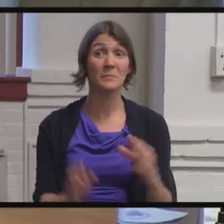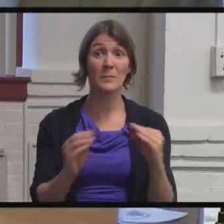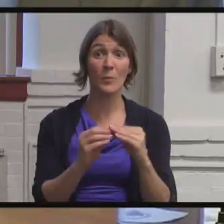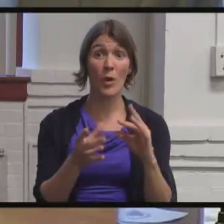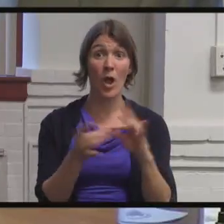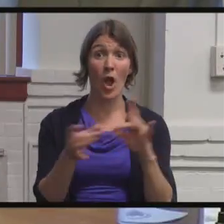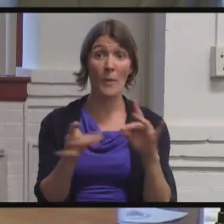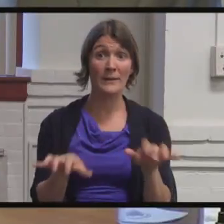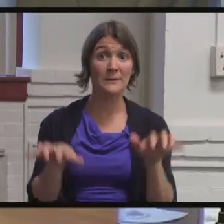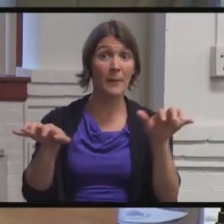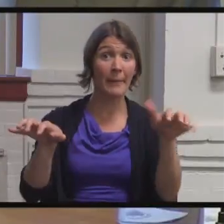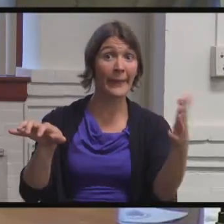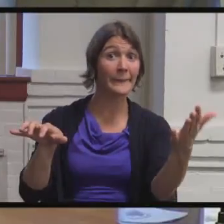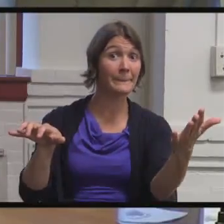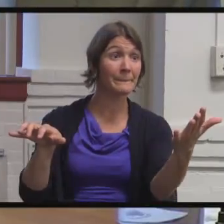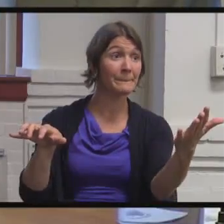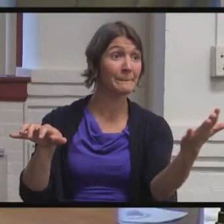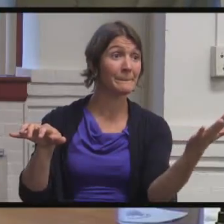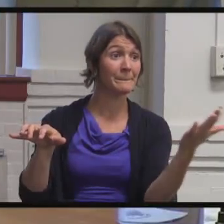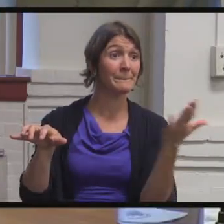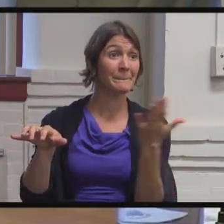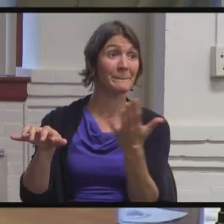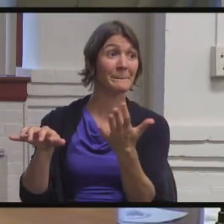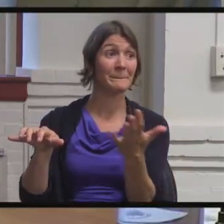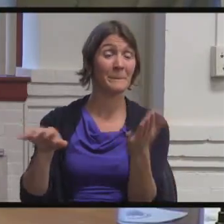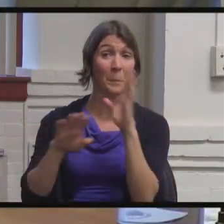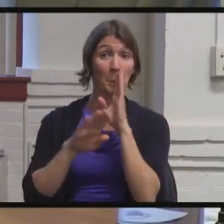Anything else during public participation?